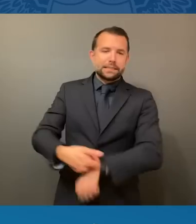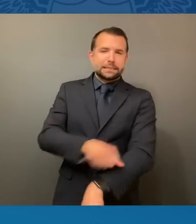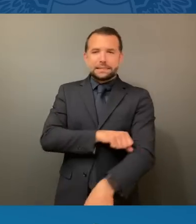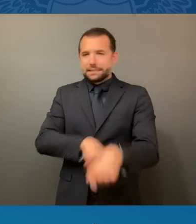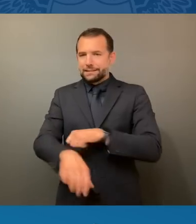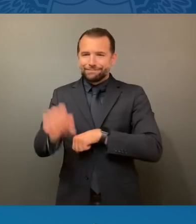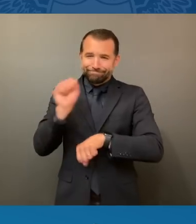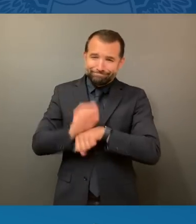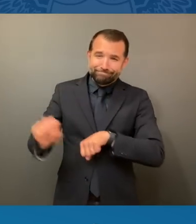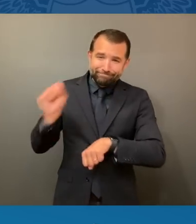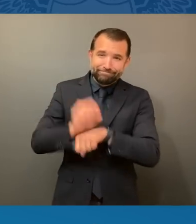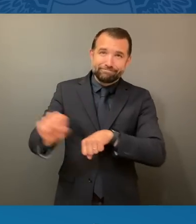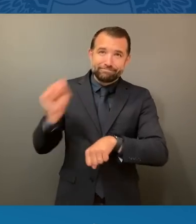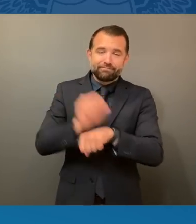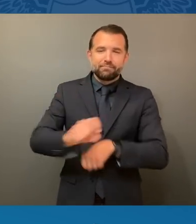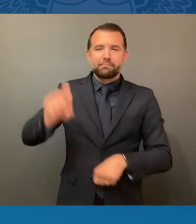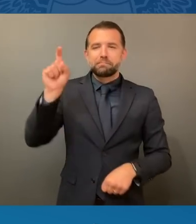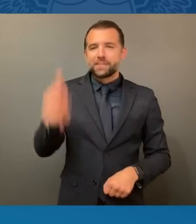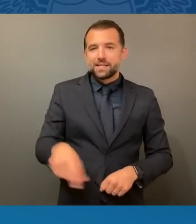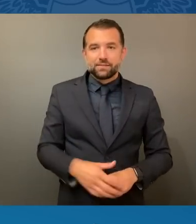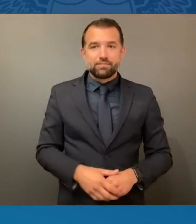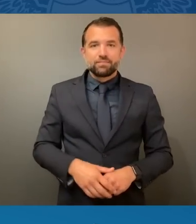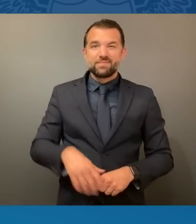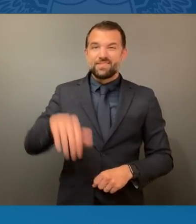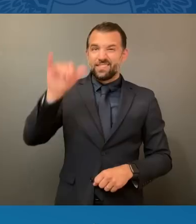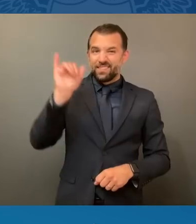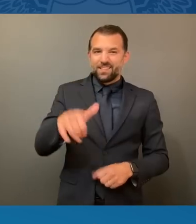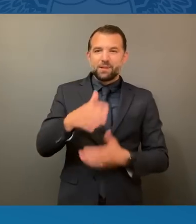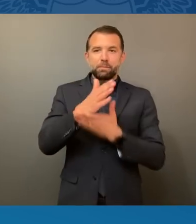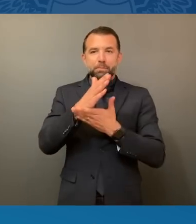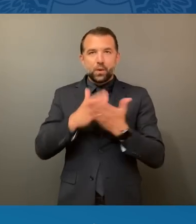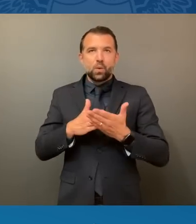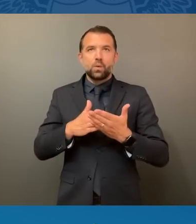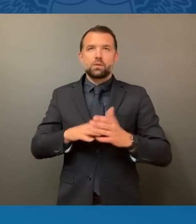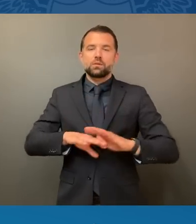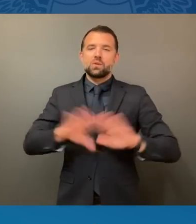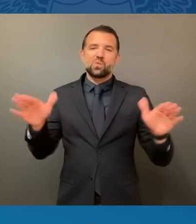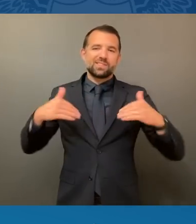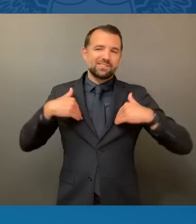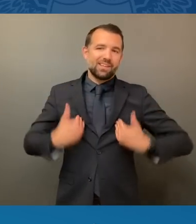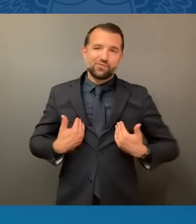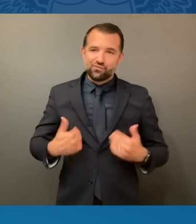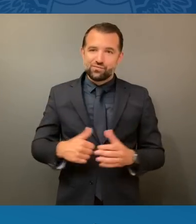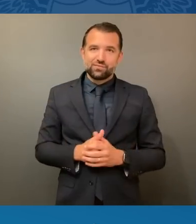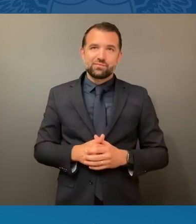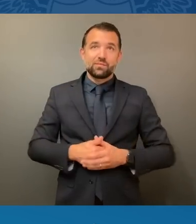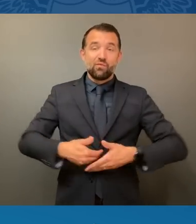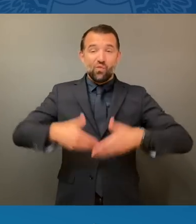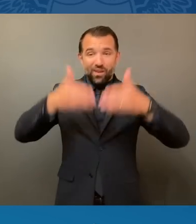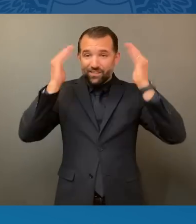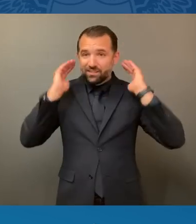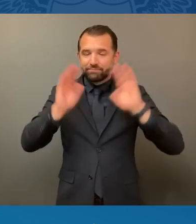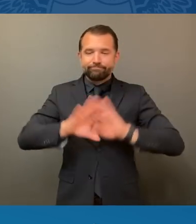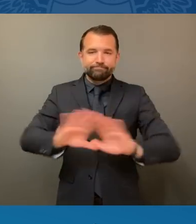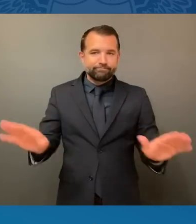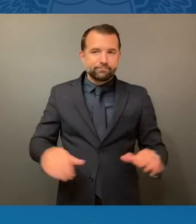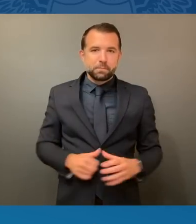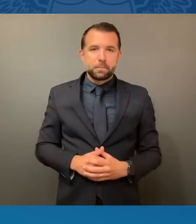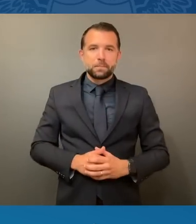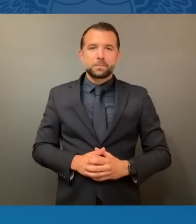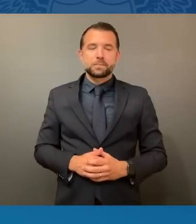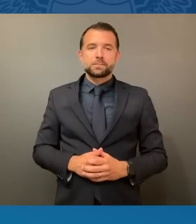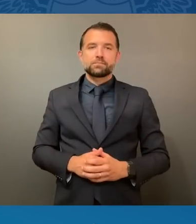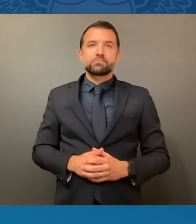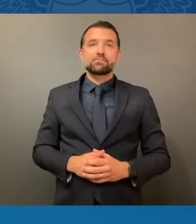And so that's part of it too. Let's not be tired. Let's not be overwhelmed. We know that